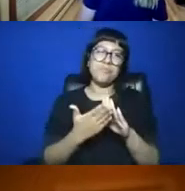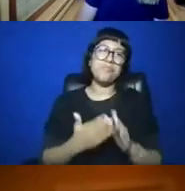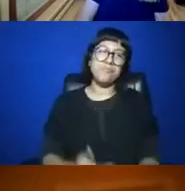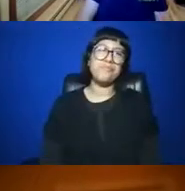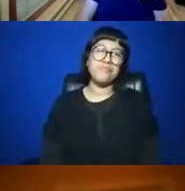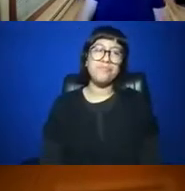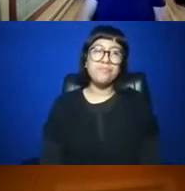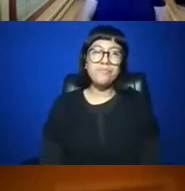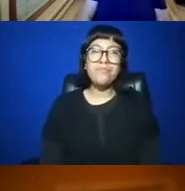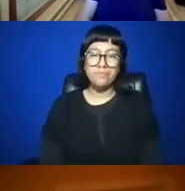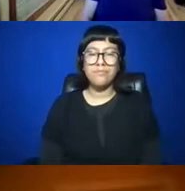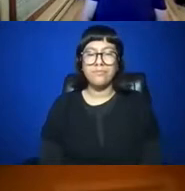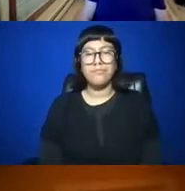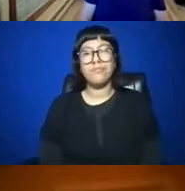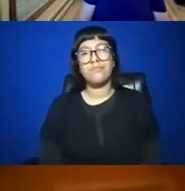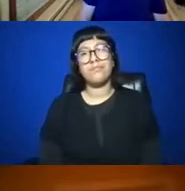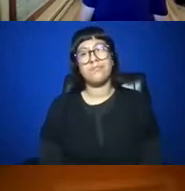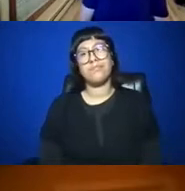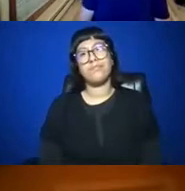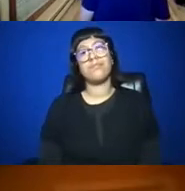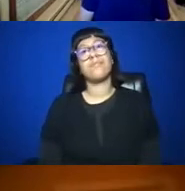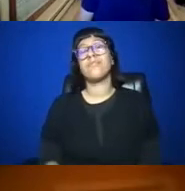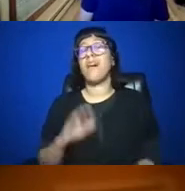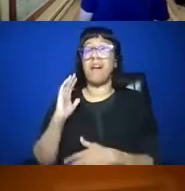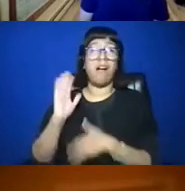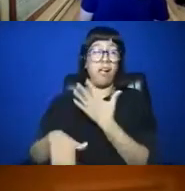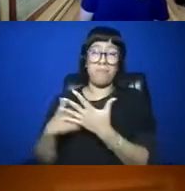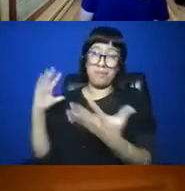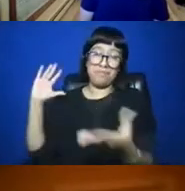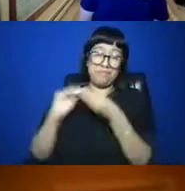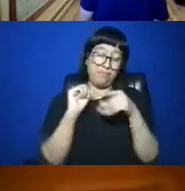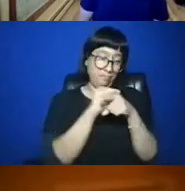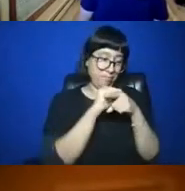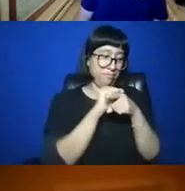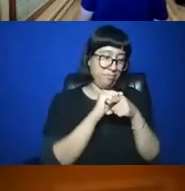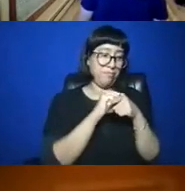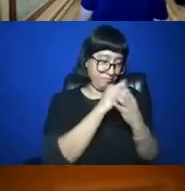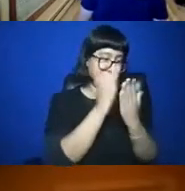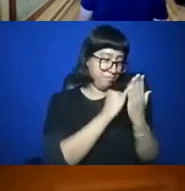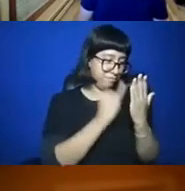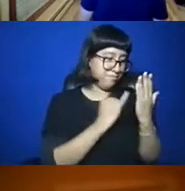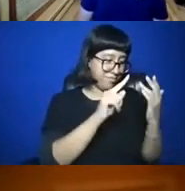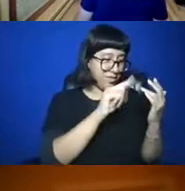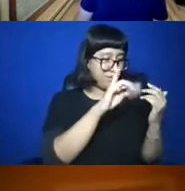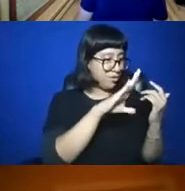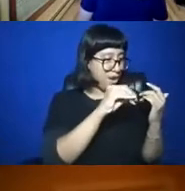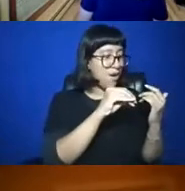to my all years of practice in the studio, now I really